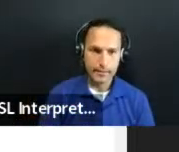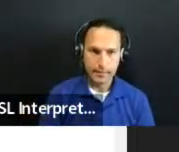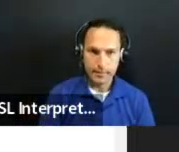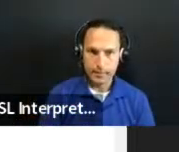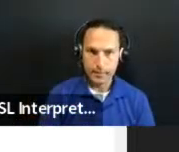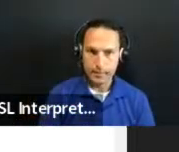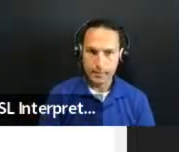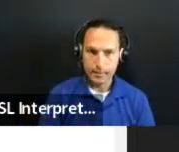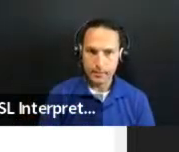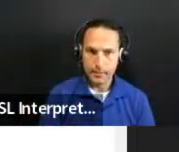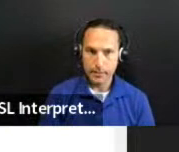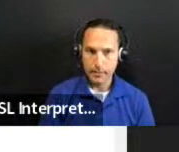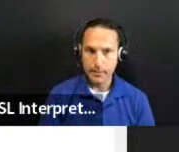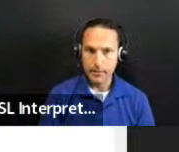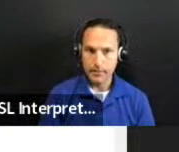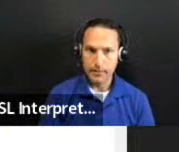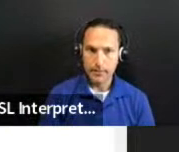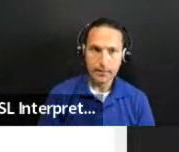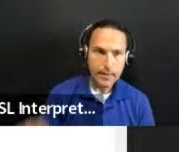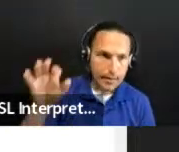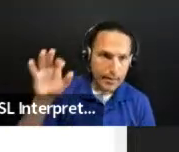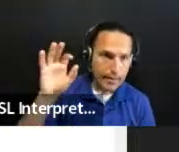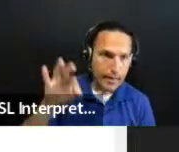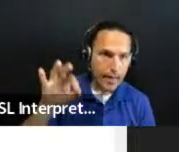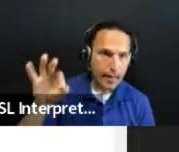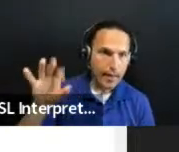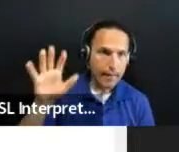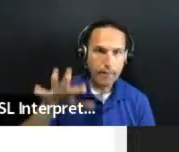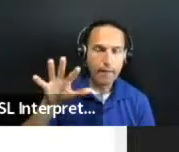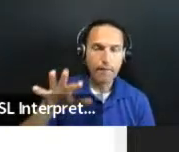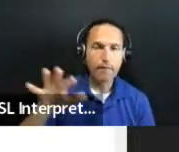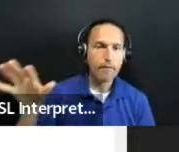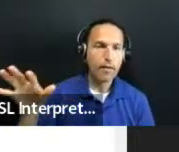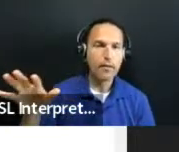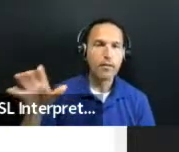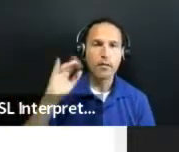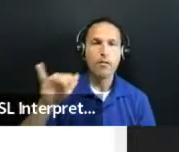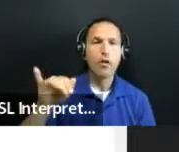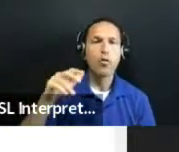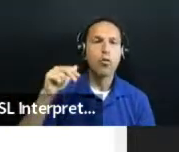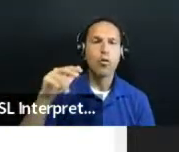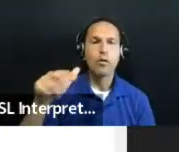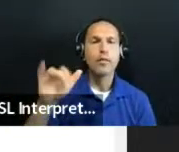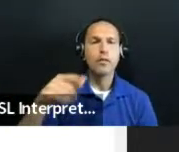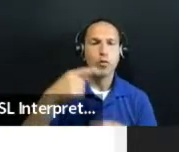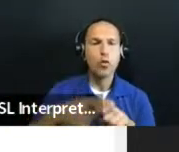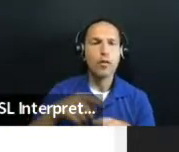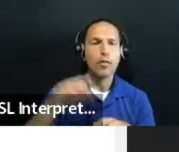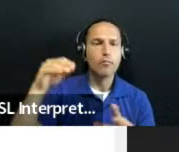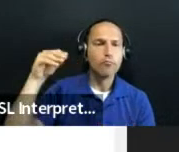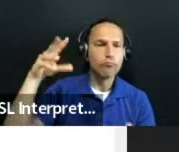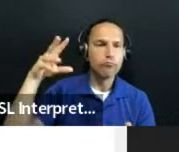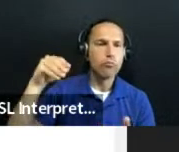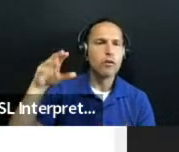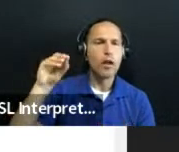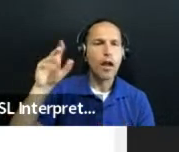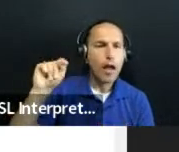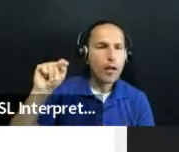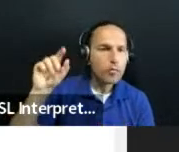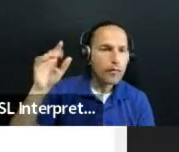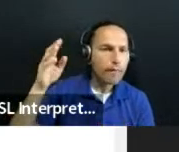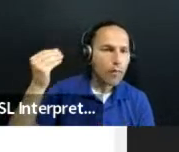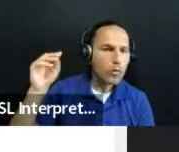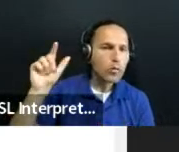Ramp ID Gives you the ID. 99555. This ramp is used to cross Spruce Street. The image was taken on October 14,